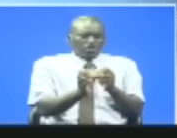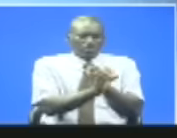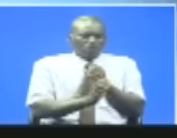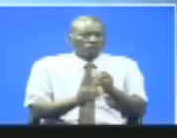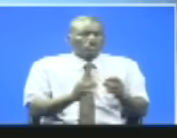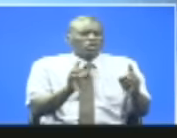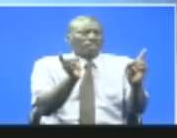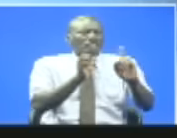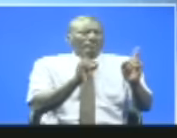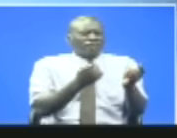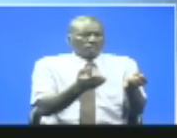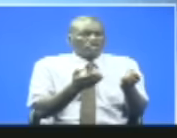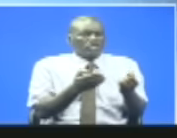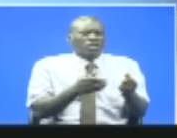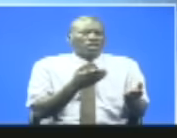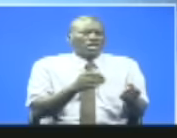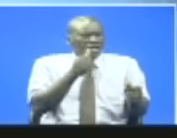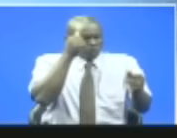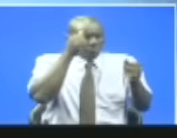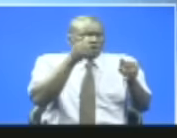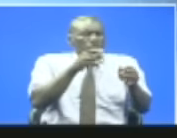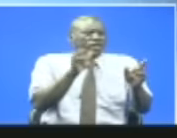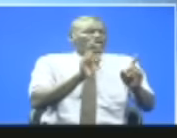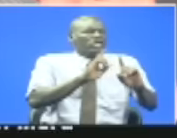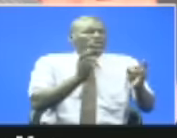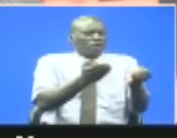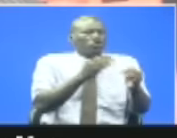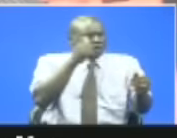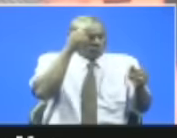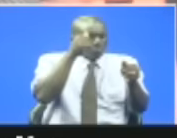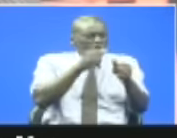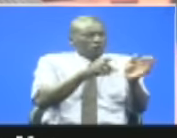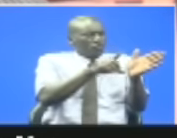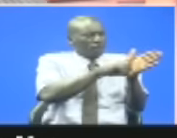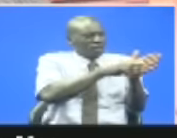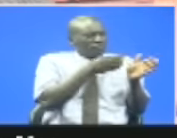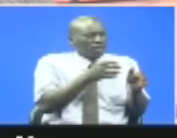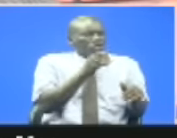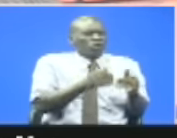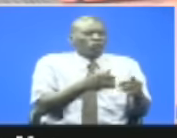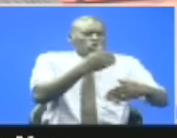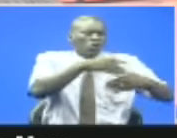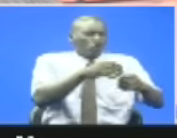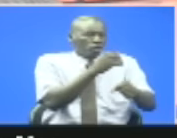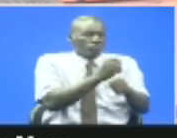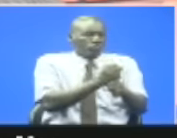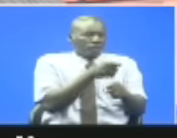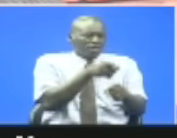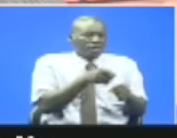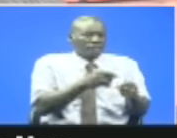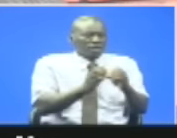does not require a reminder of the negative things that have almost plunged our country into total civil